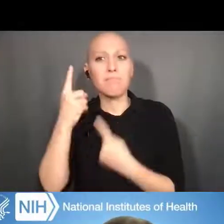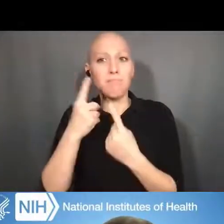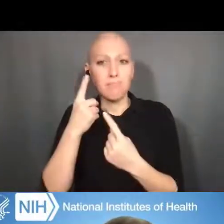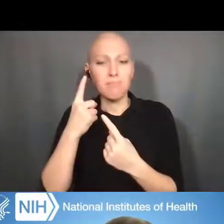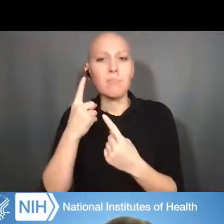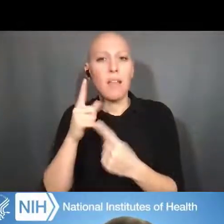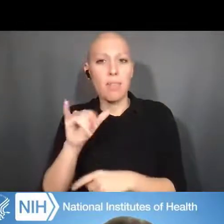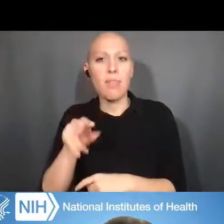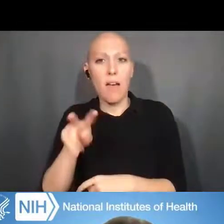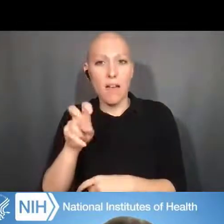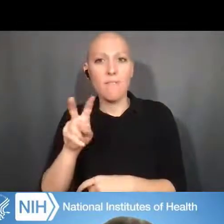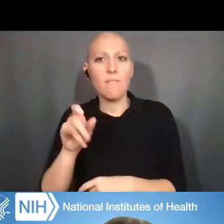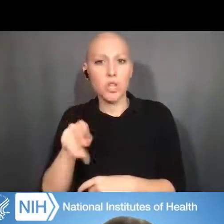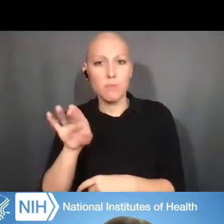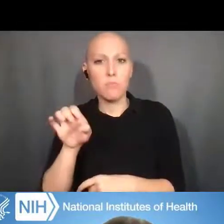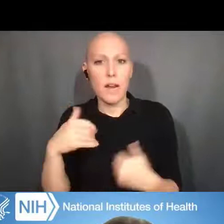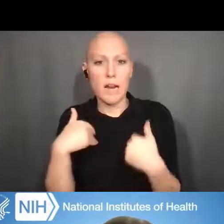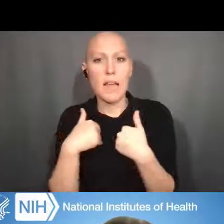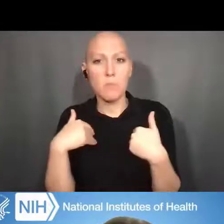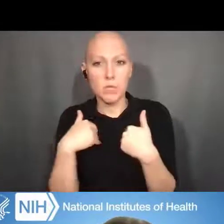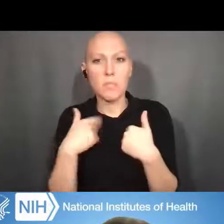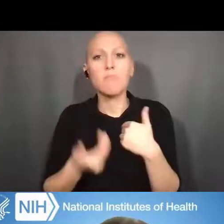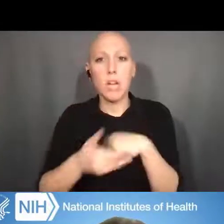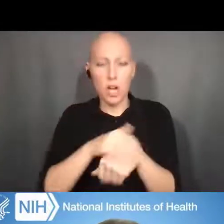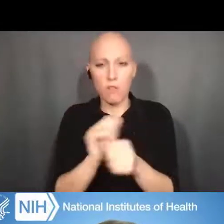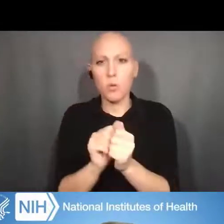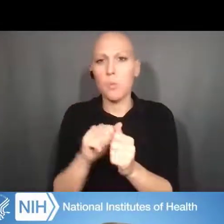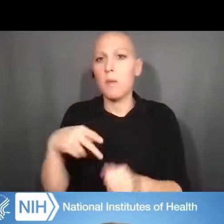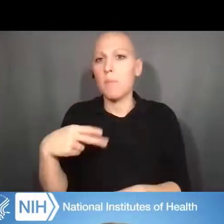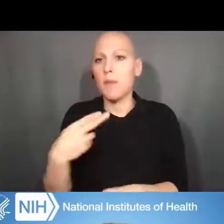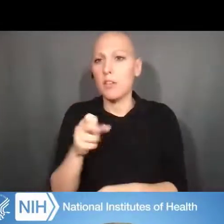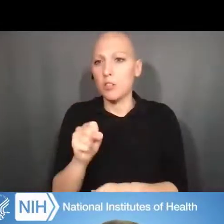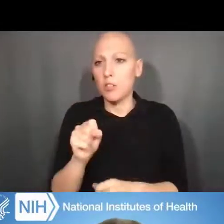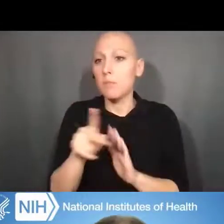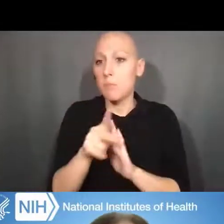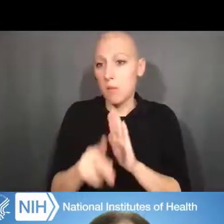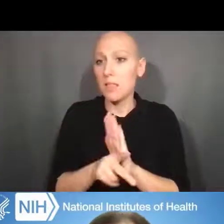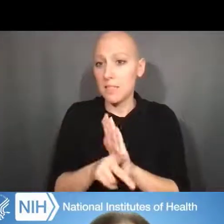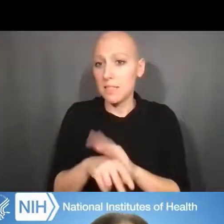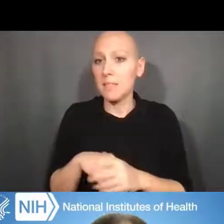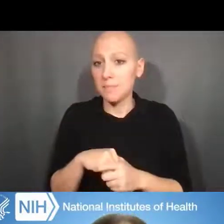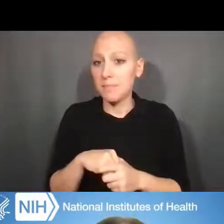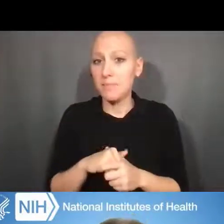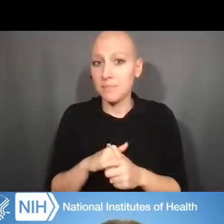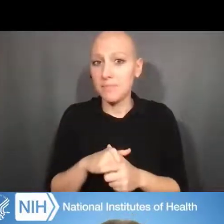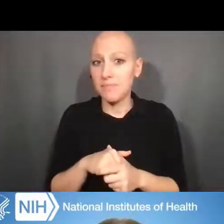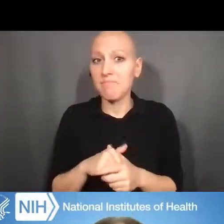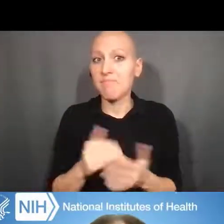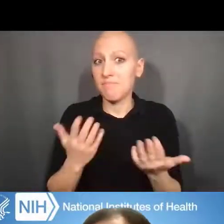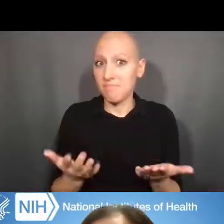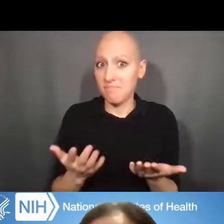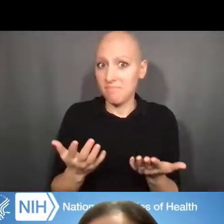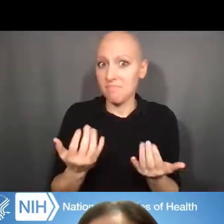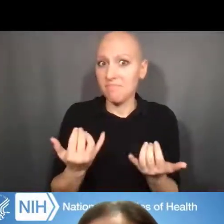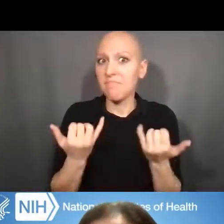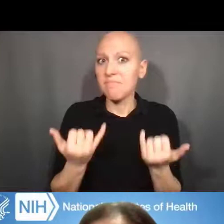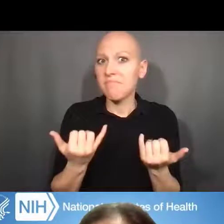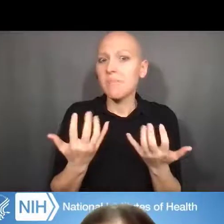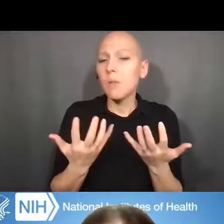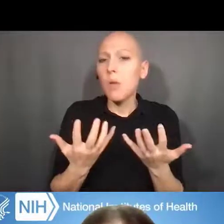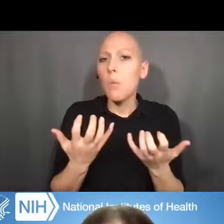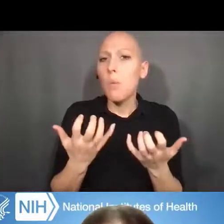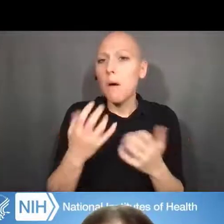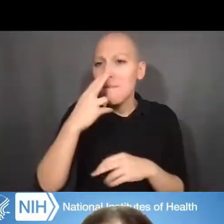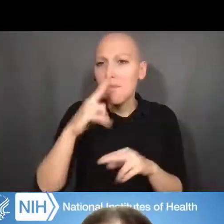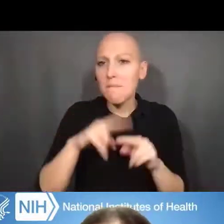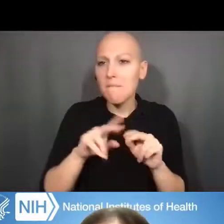animals and are covered by the PHS policy. So what I'd like to do is I'd like to do a really fun